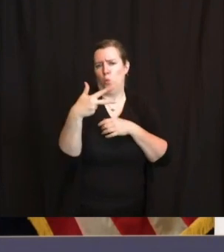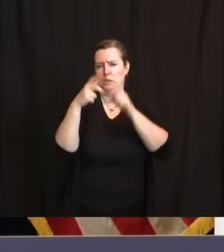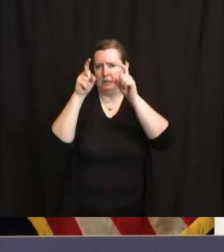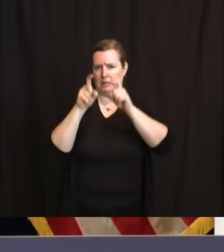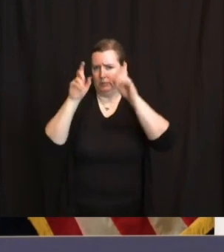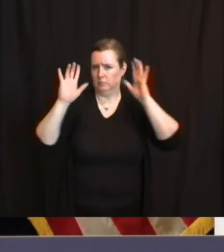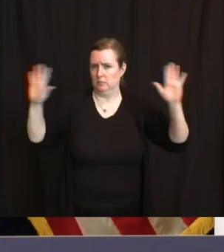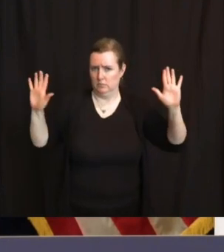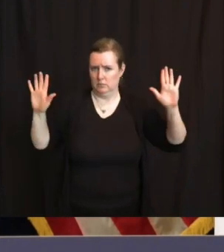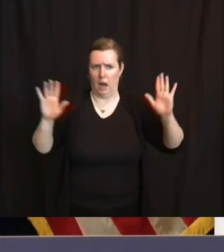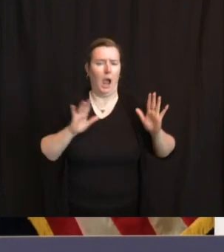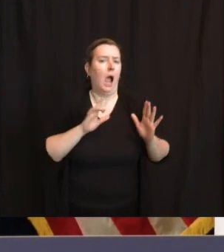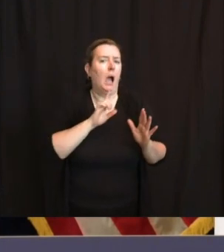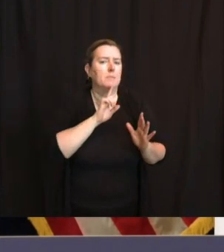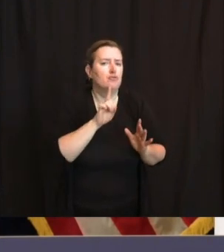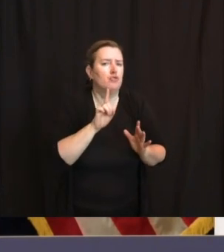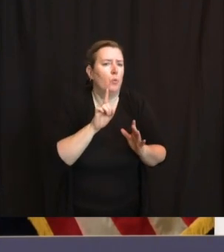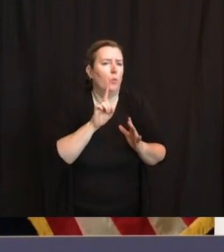terms of the